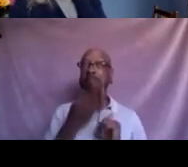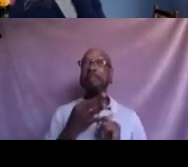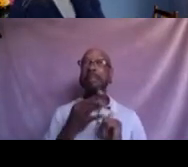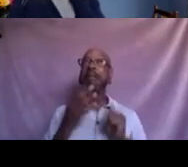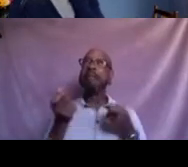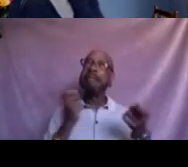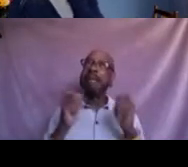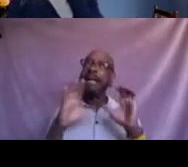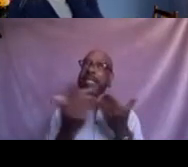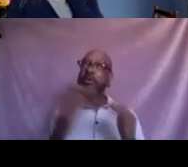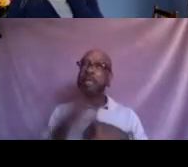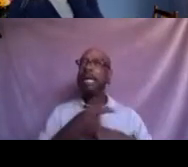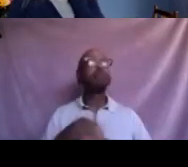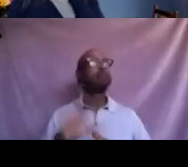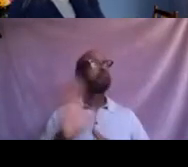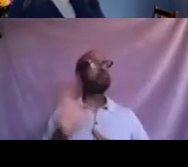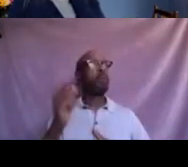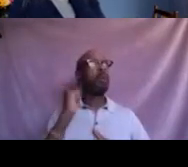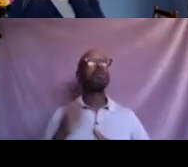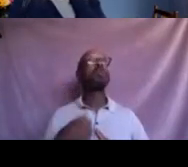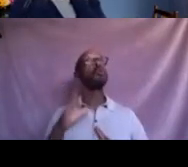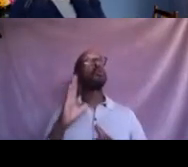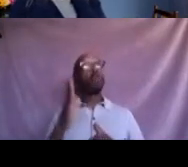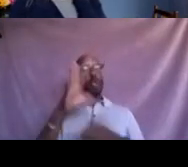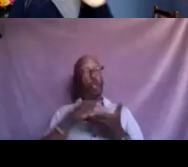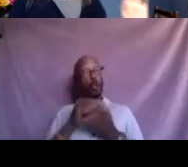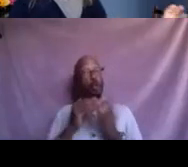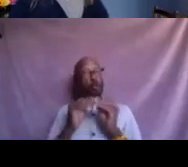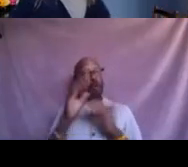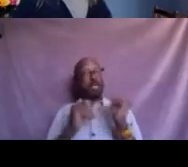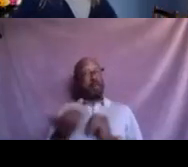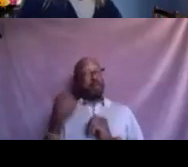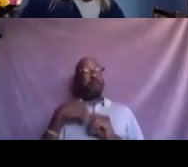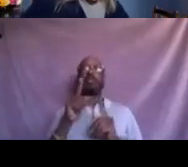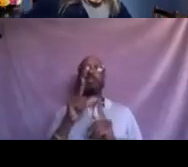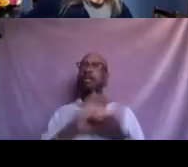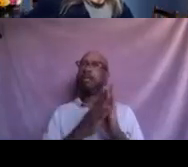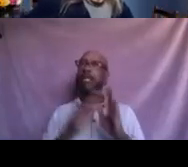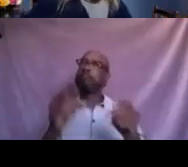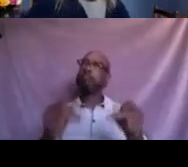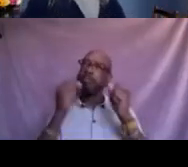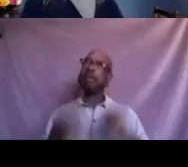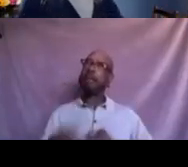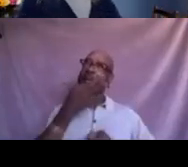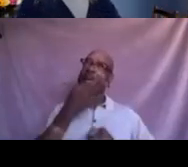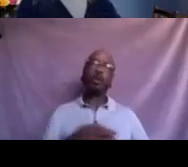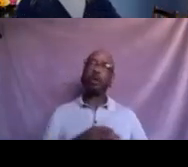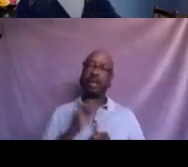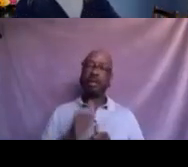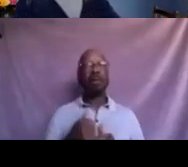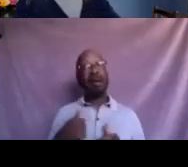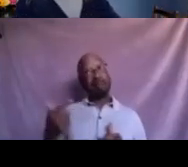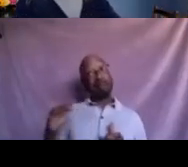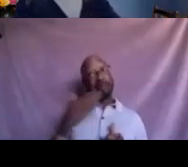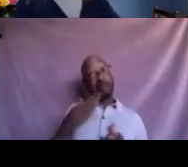experience. You'll know a lot more than you did before, but you're not going to be a master, and that's okay. If I am pretty good at my job,